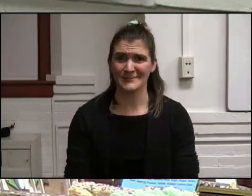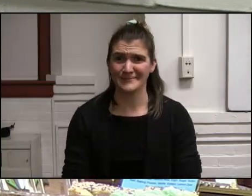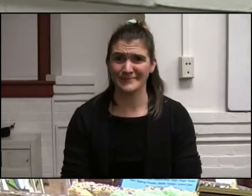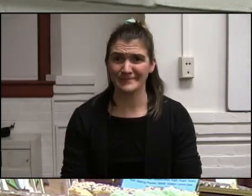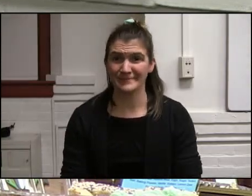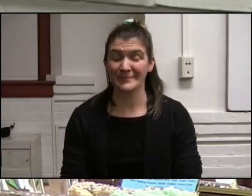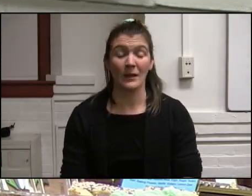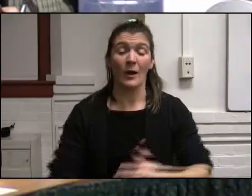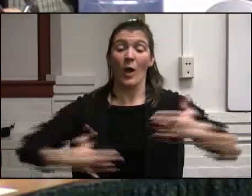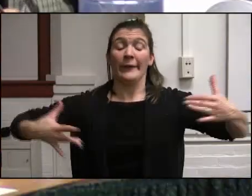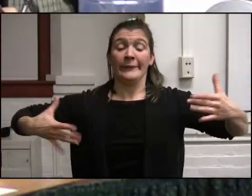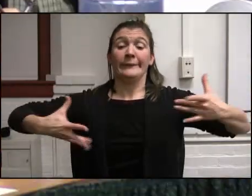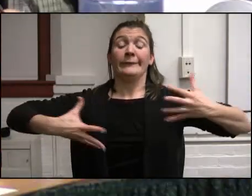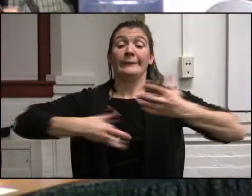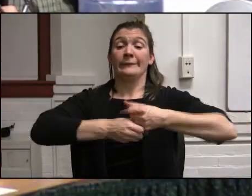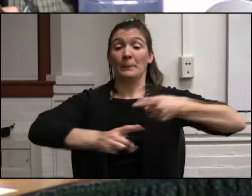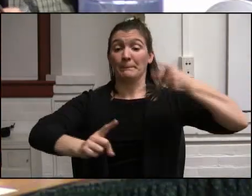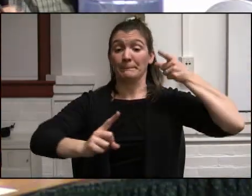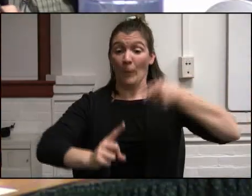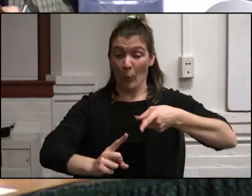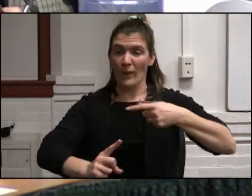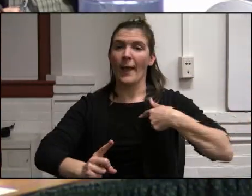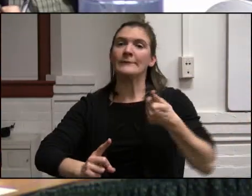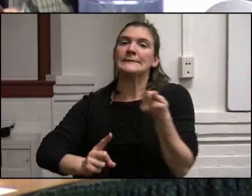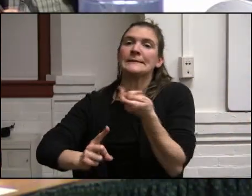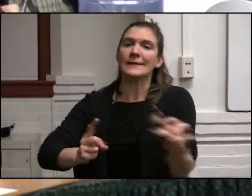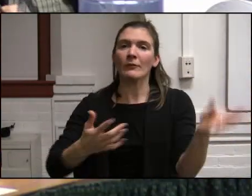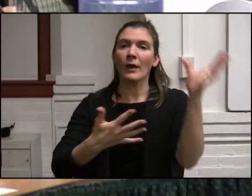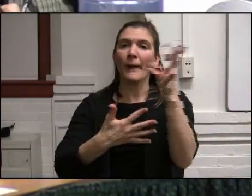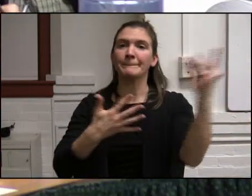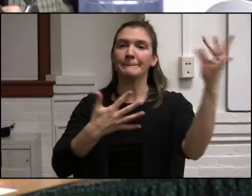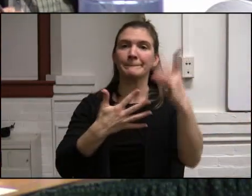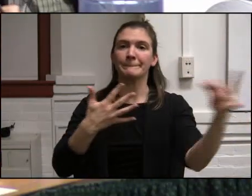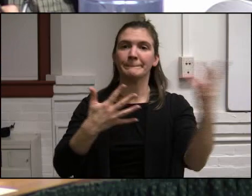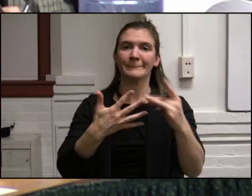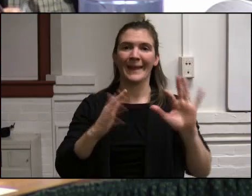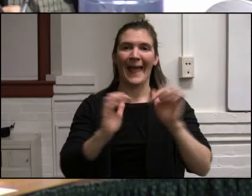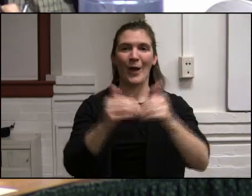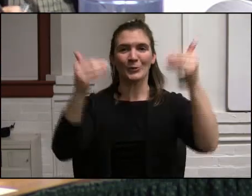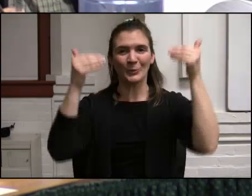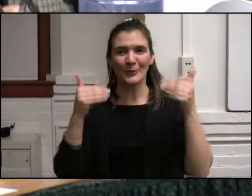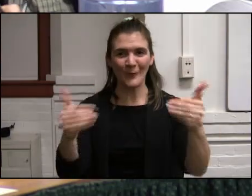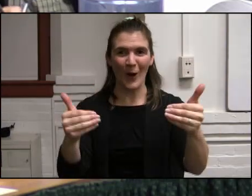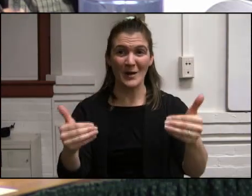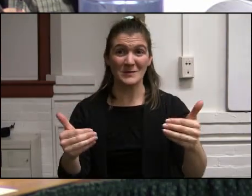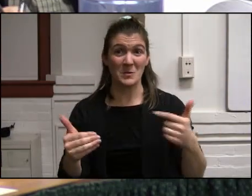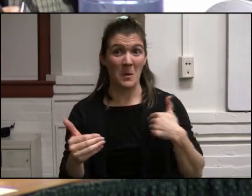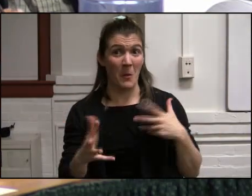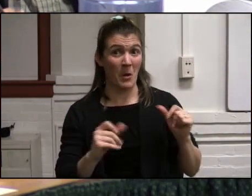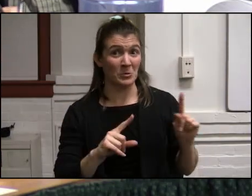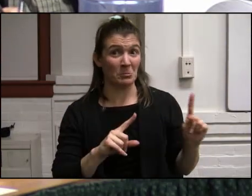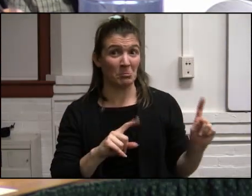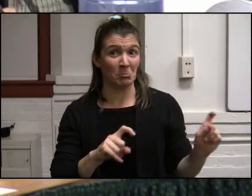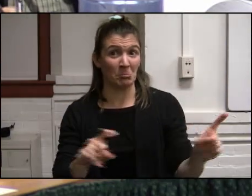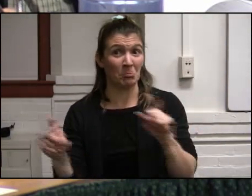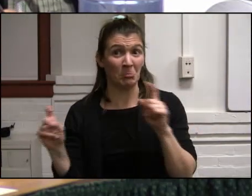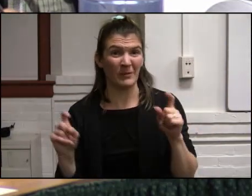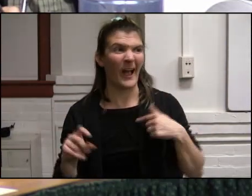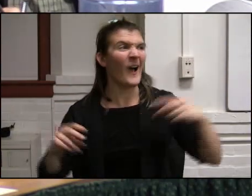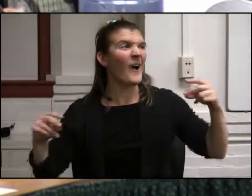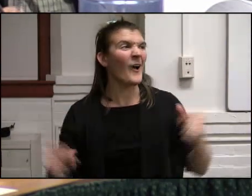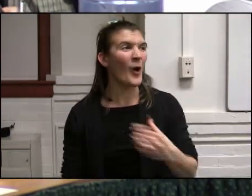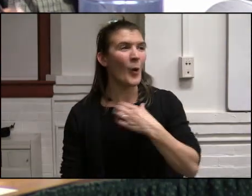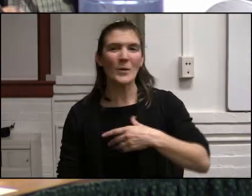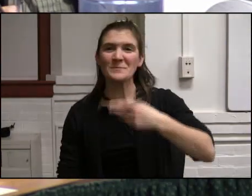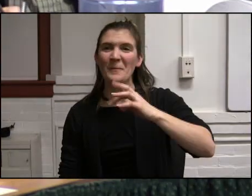The conclusion of all that is that there are a bunch of different ways that we could proceed, And so I wanted to find, I'm sorry Patrick's not here because